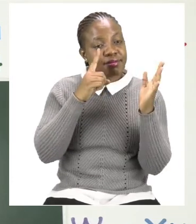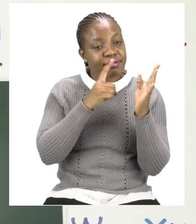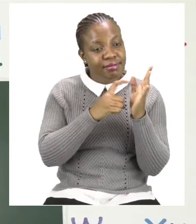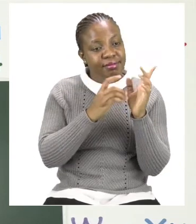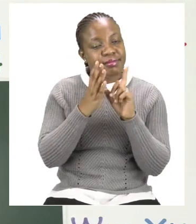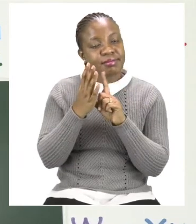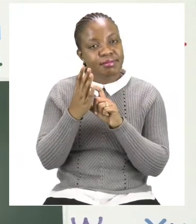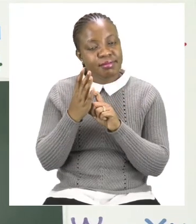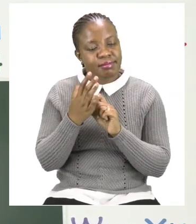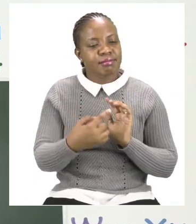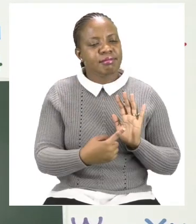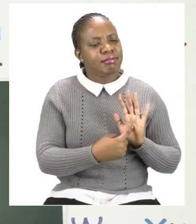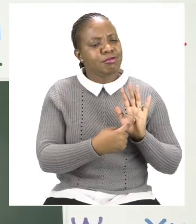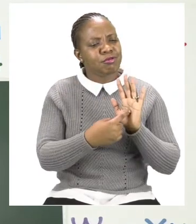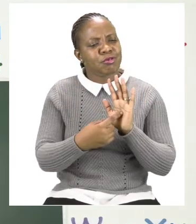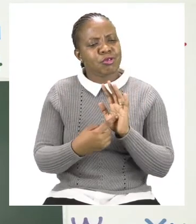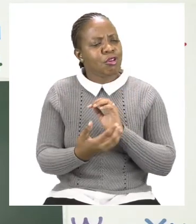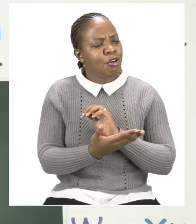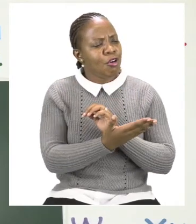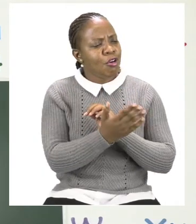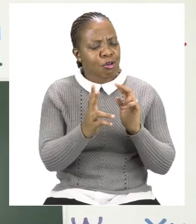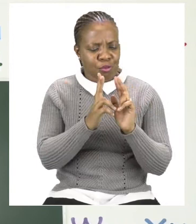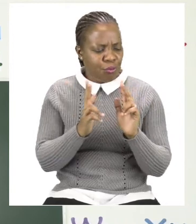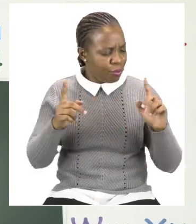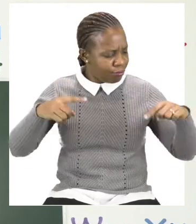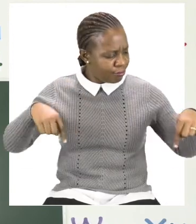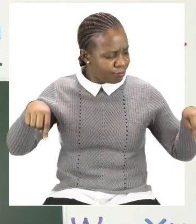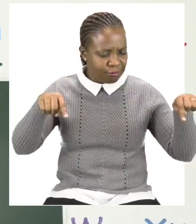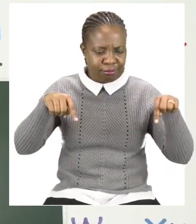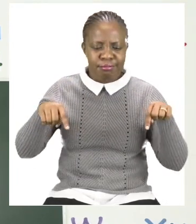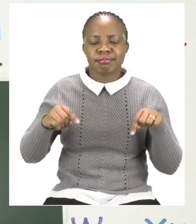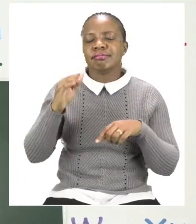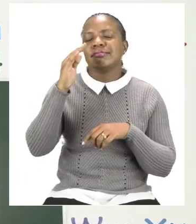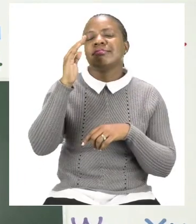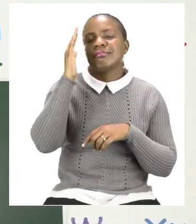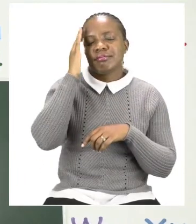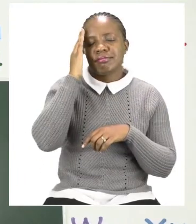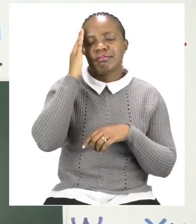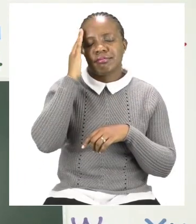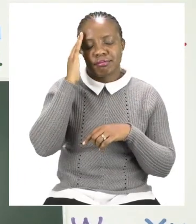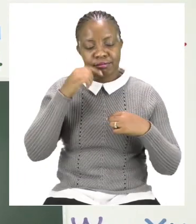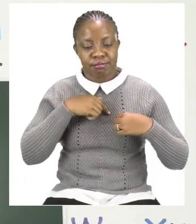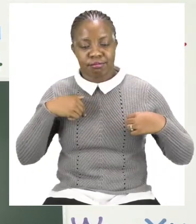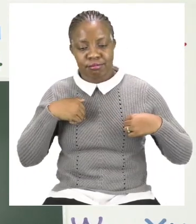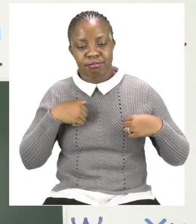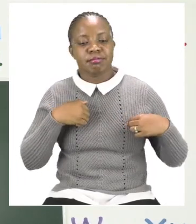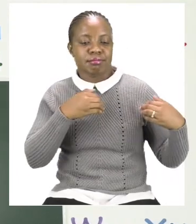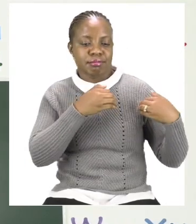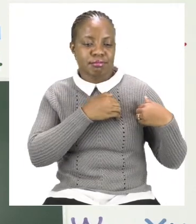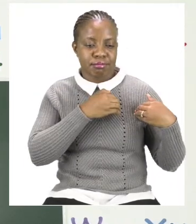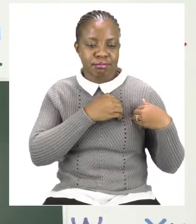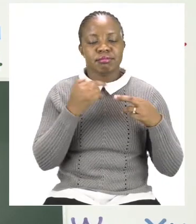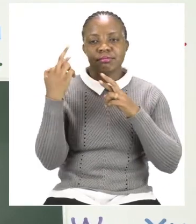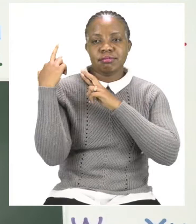so that we can show everyone around us that we care and that we are responsible boys and girls.